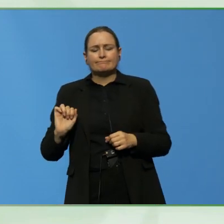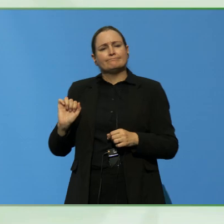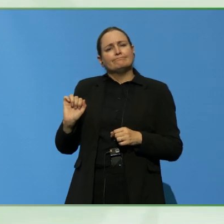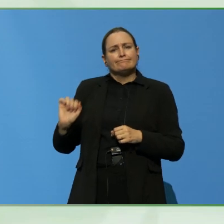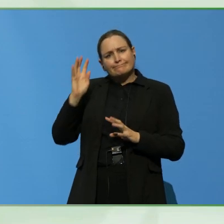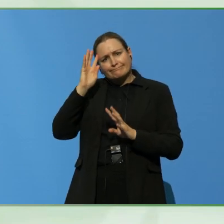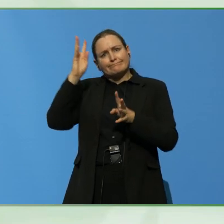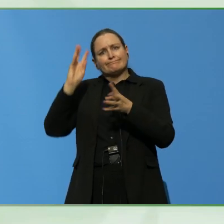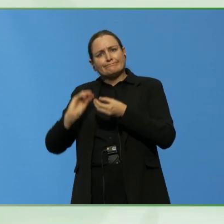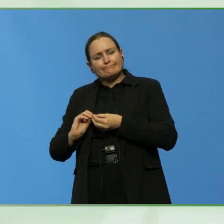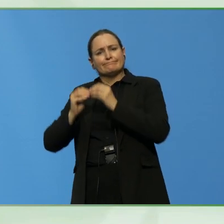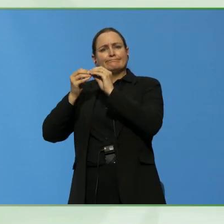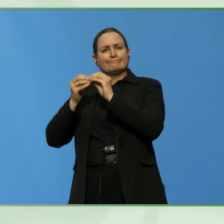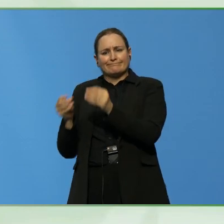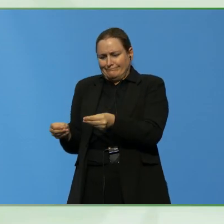for establish